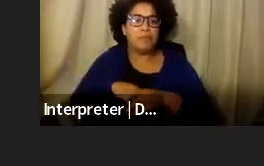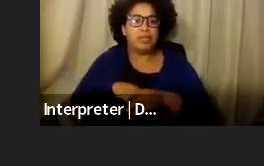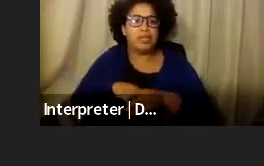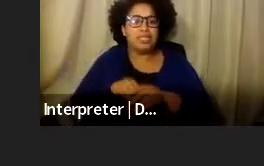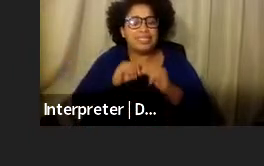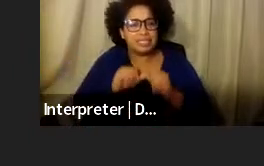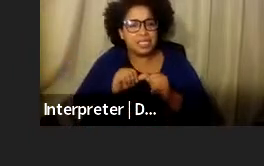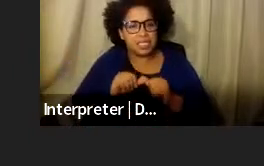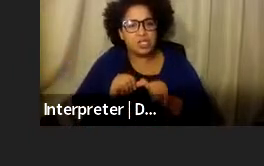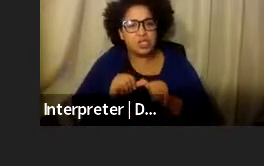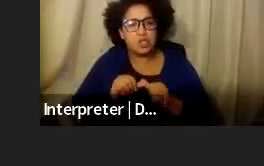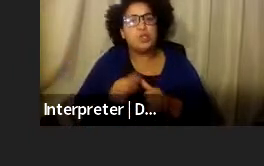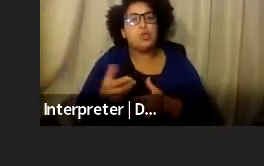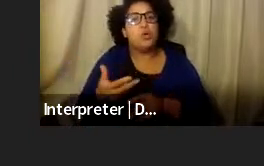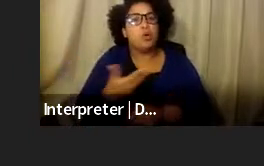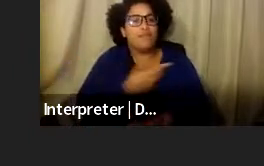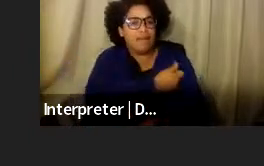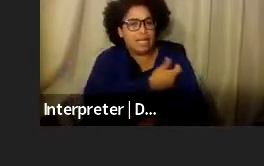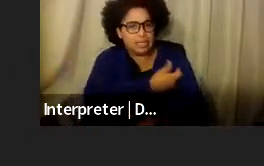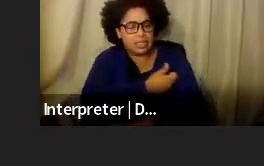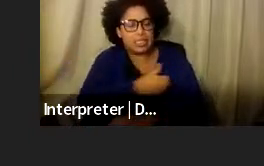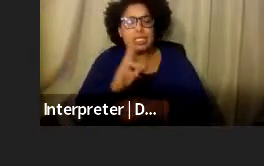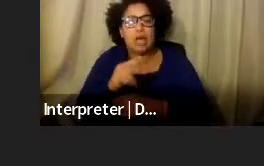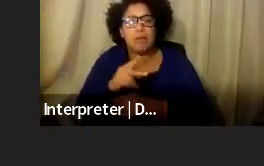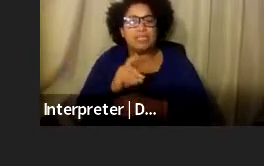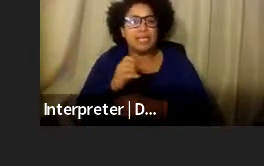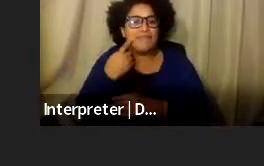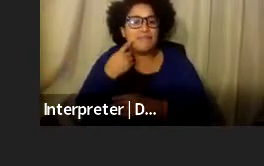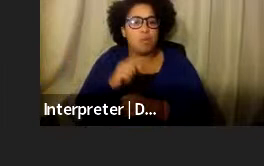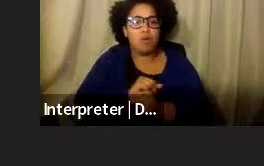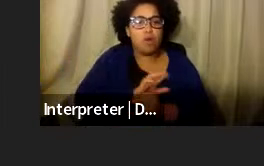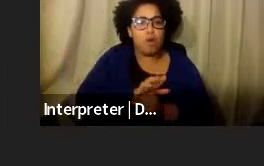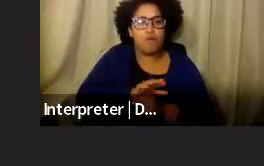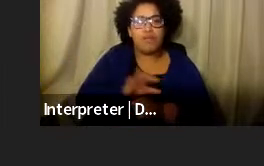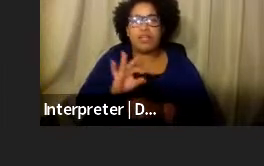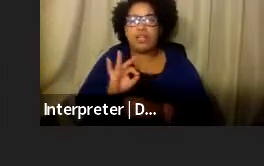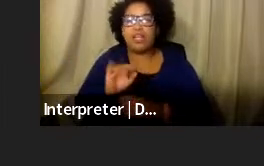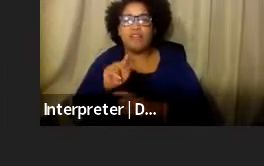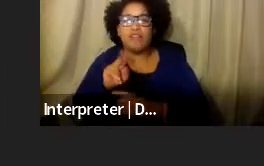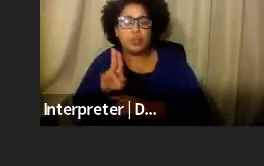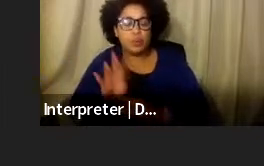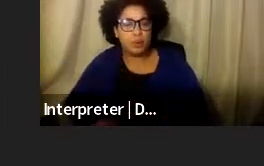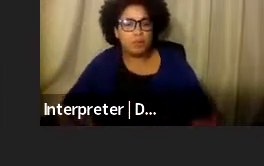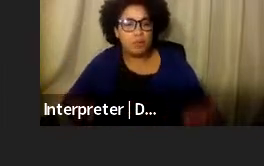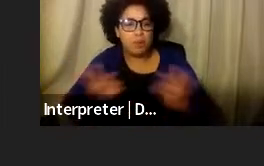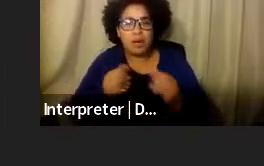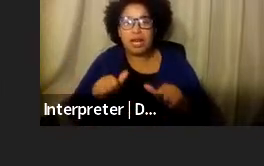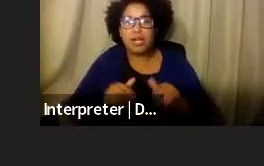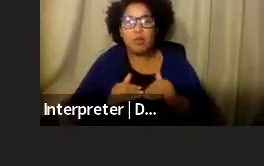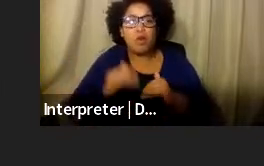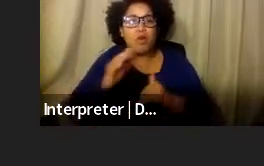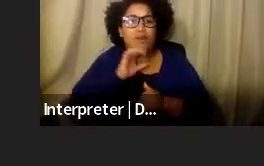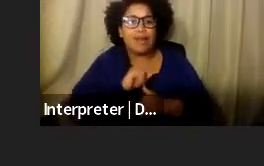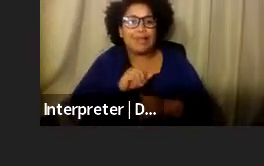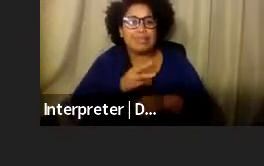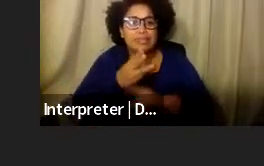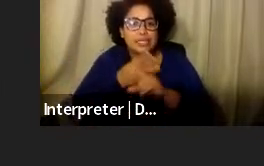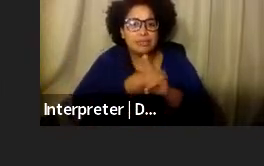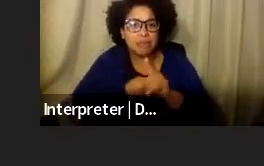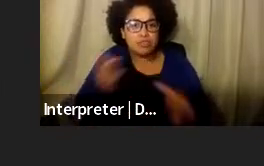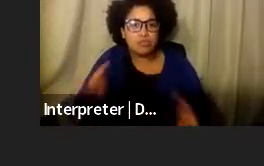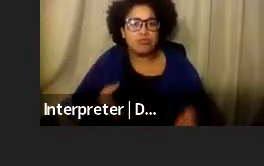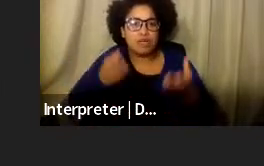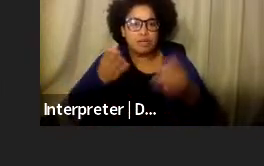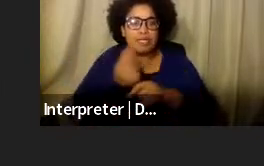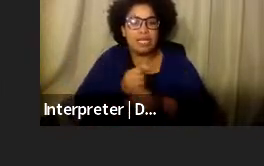date on vaccinations for COVID-19 and for flu. Really important. Anybody over 6 months of age is recommended to get